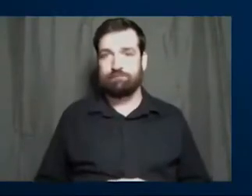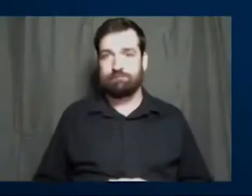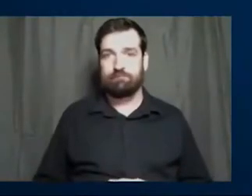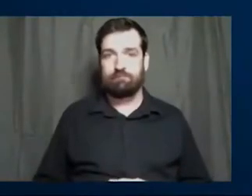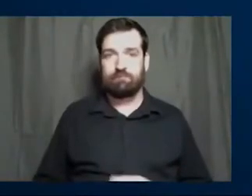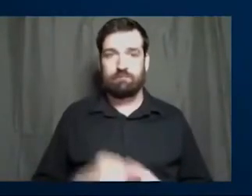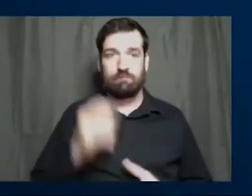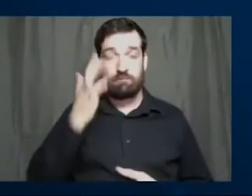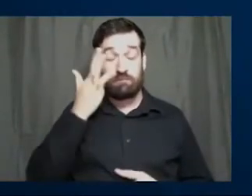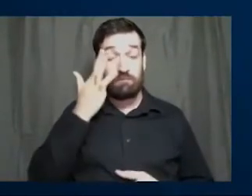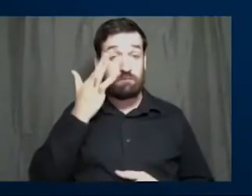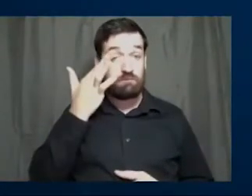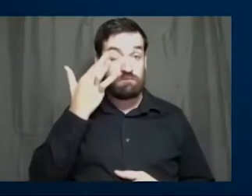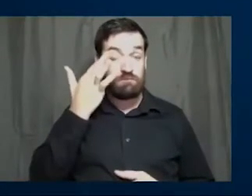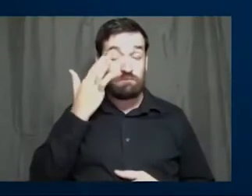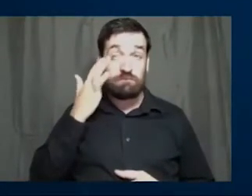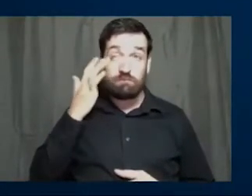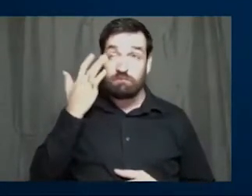I'm 100% aboard.